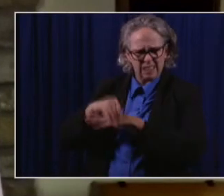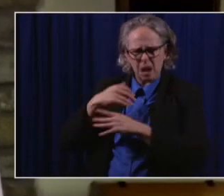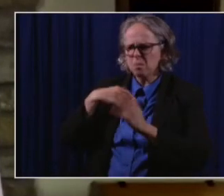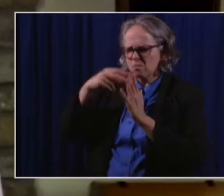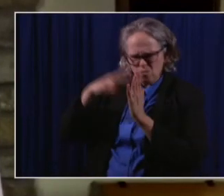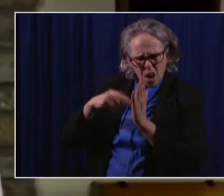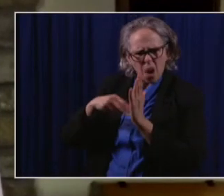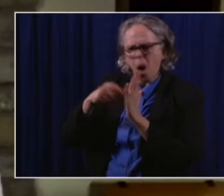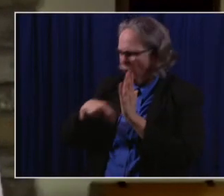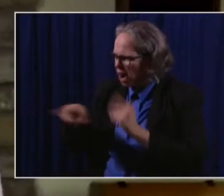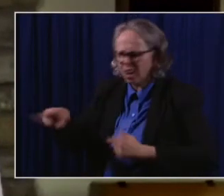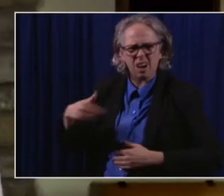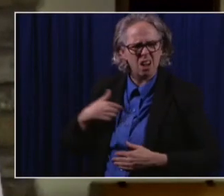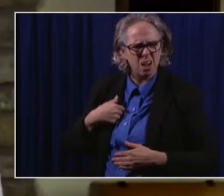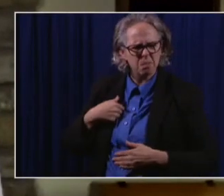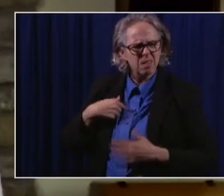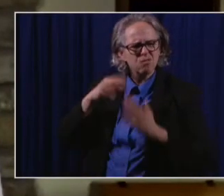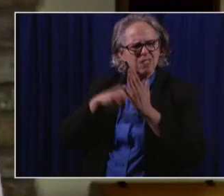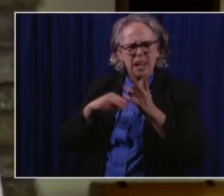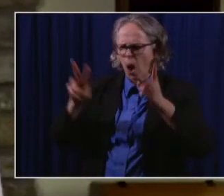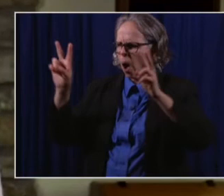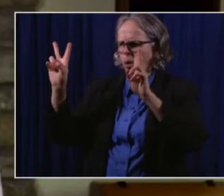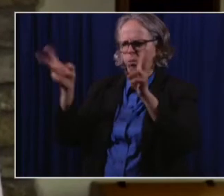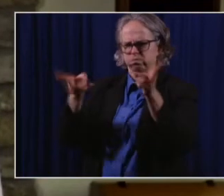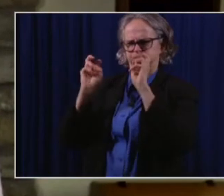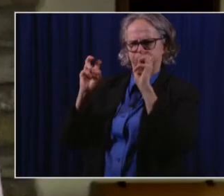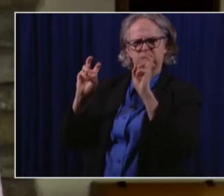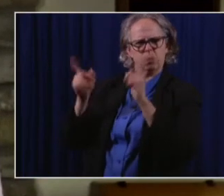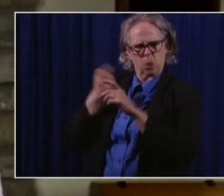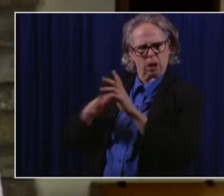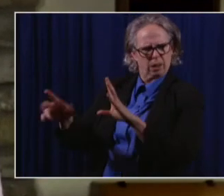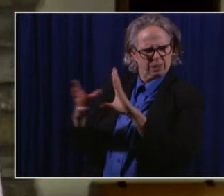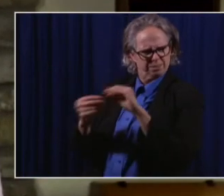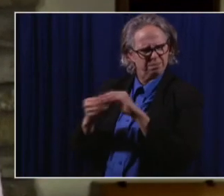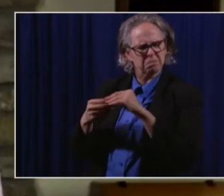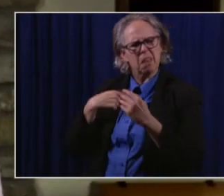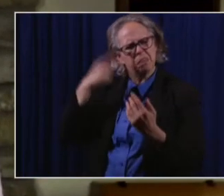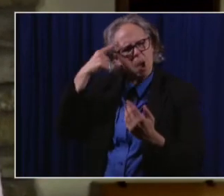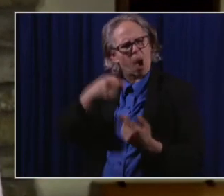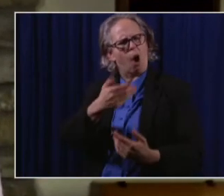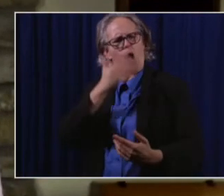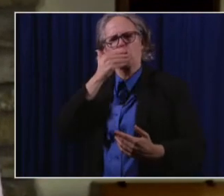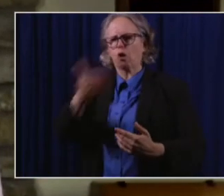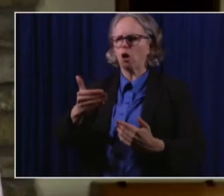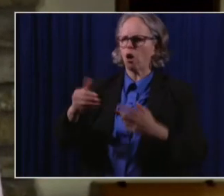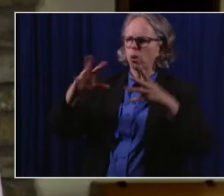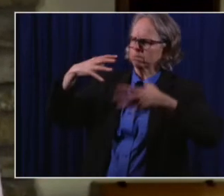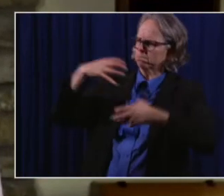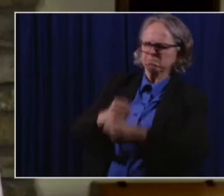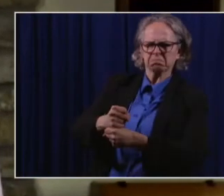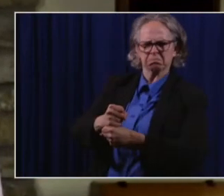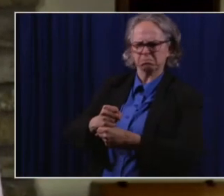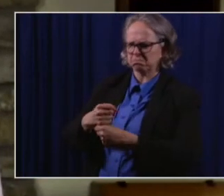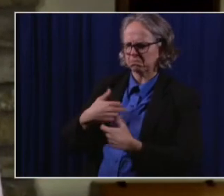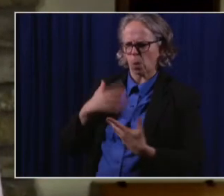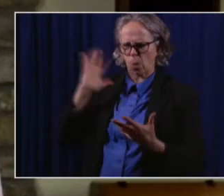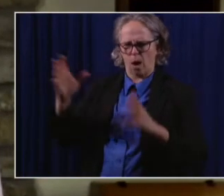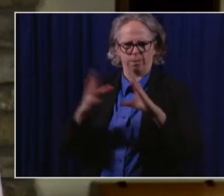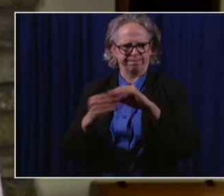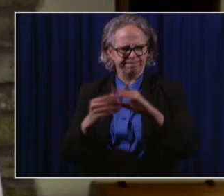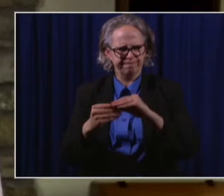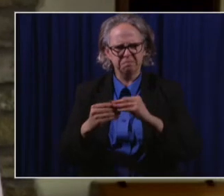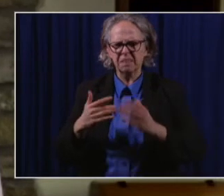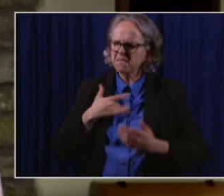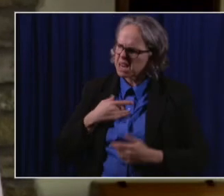you a quote because I thought this summarized it, at least from what I've been able to learn